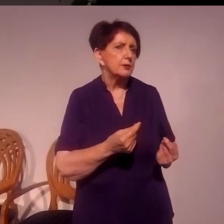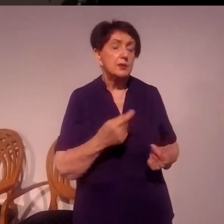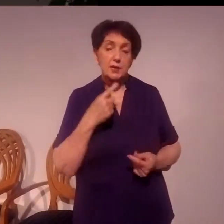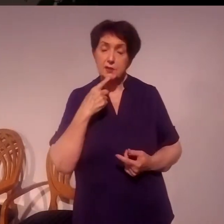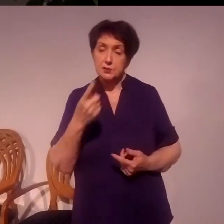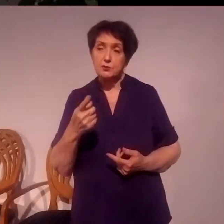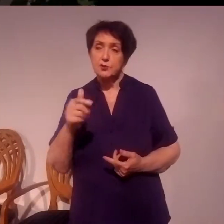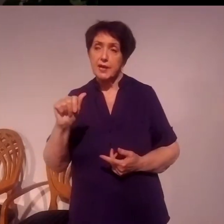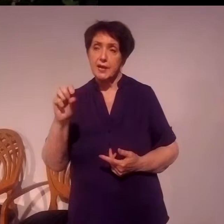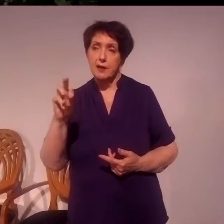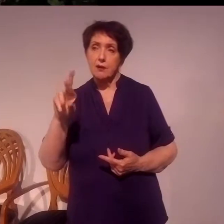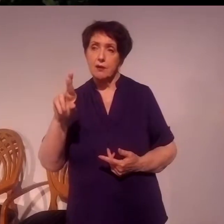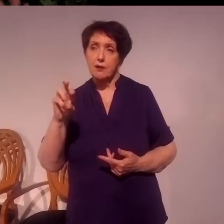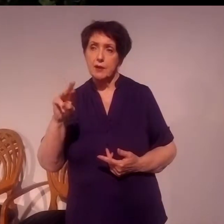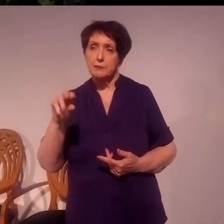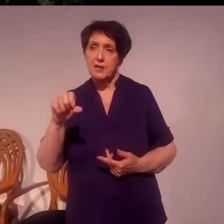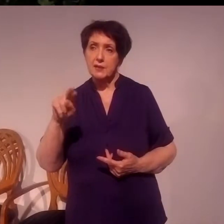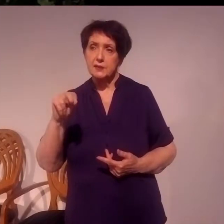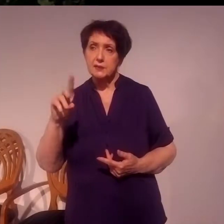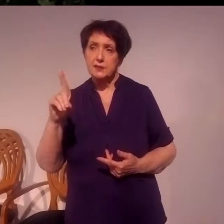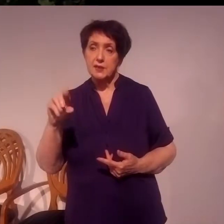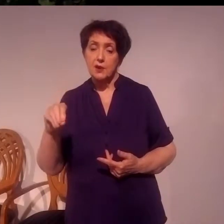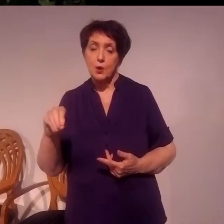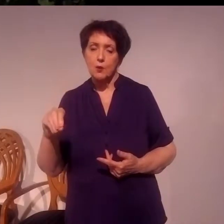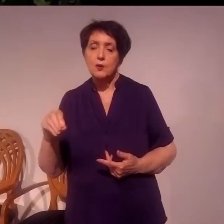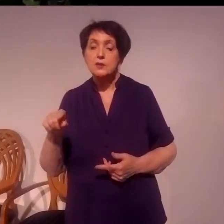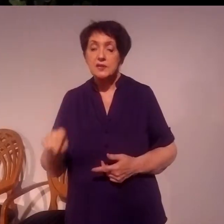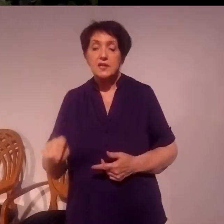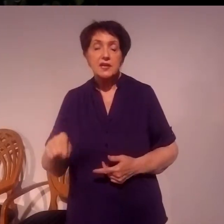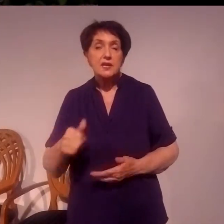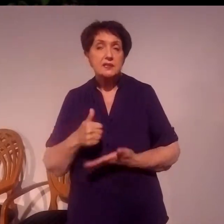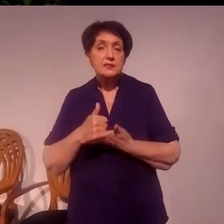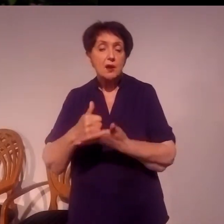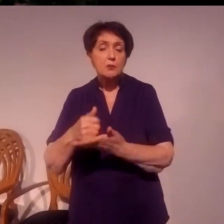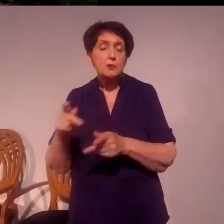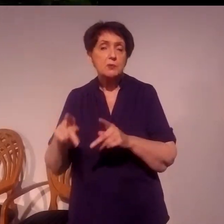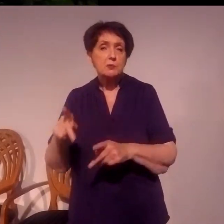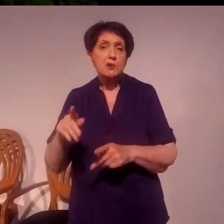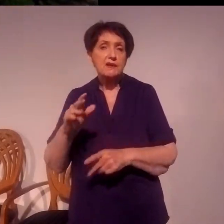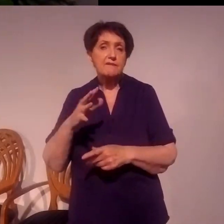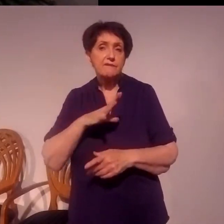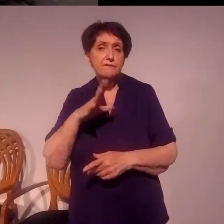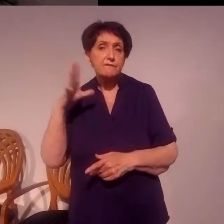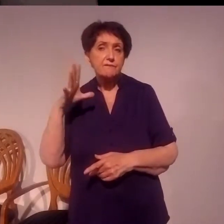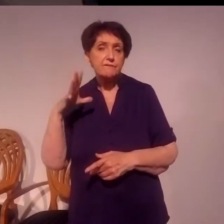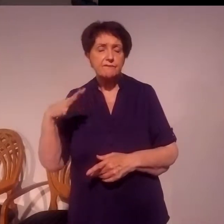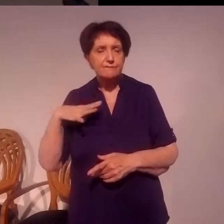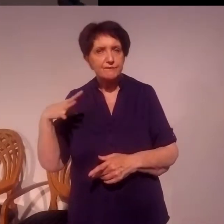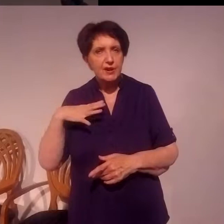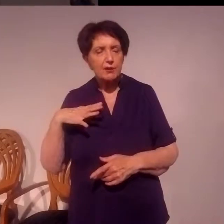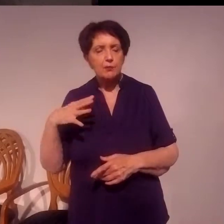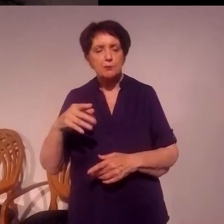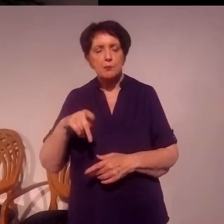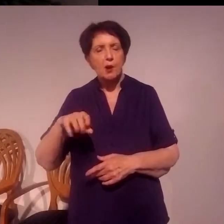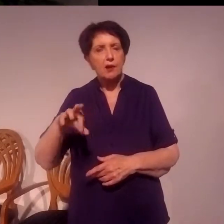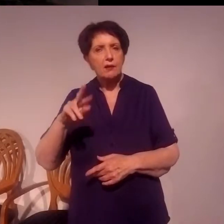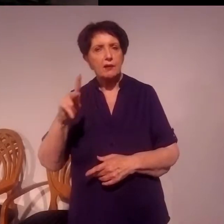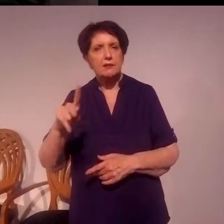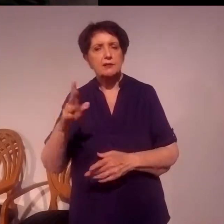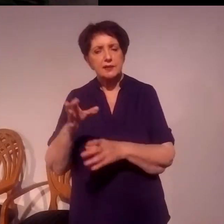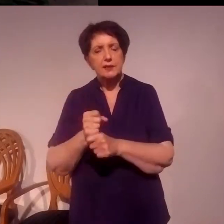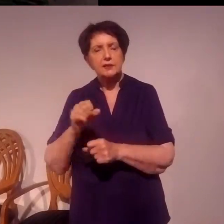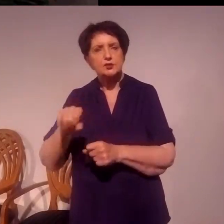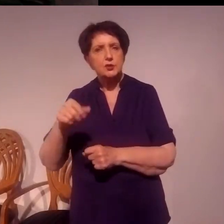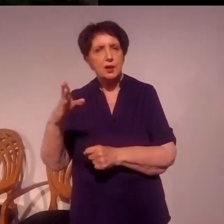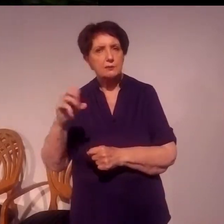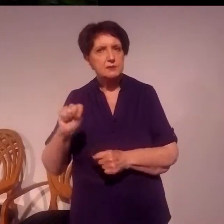his spark, and he's helping getting jobs for people at Fair Park, right? So I know, and you know